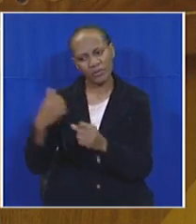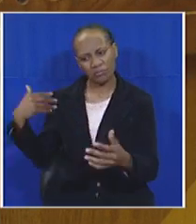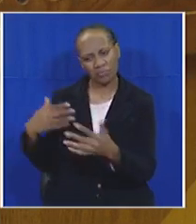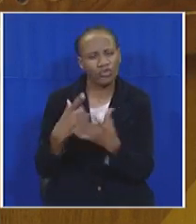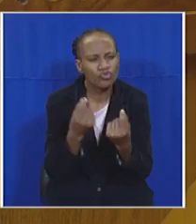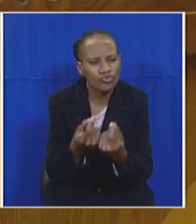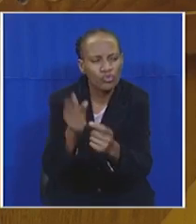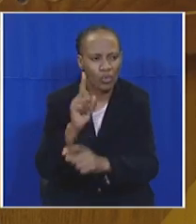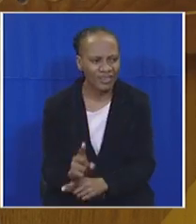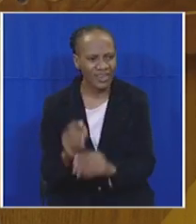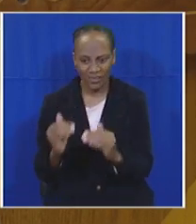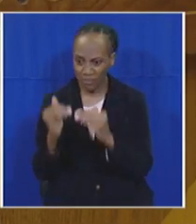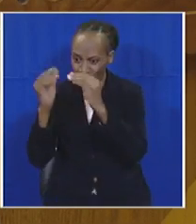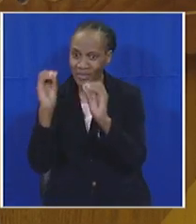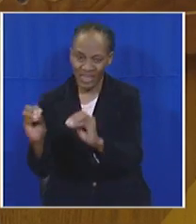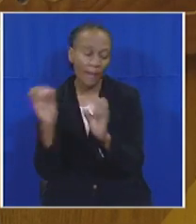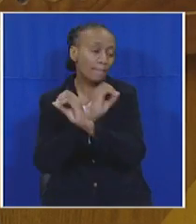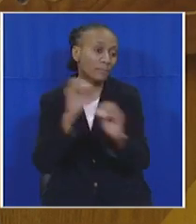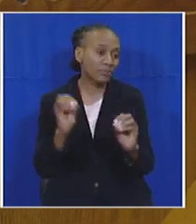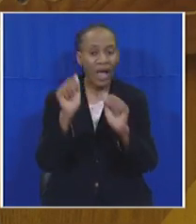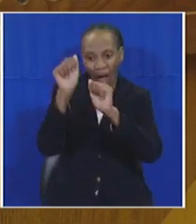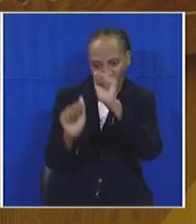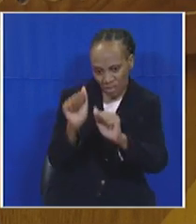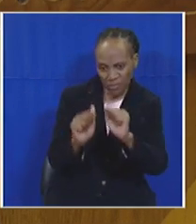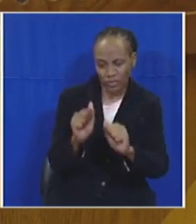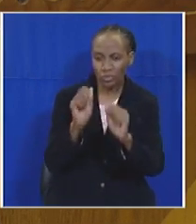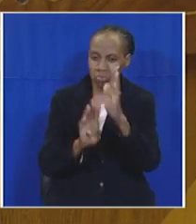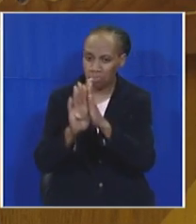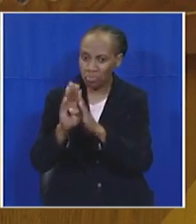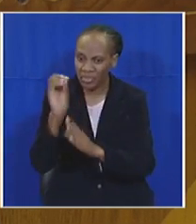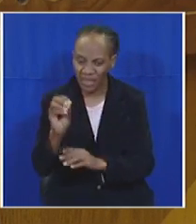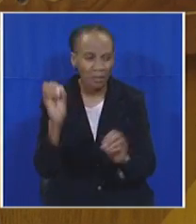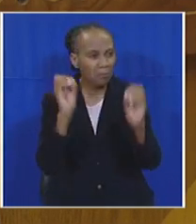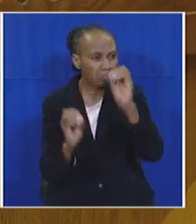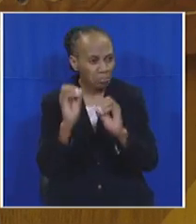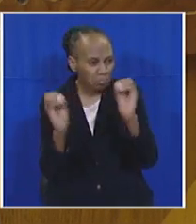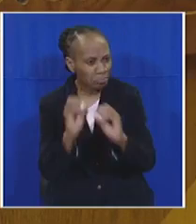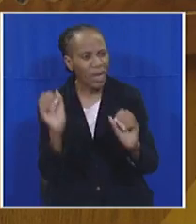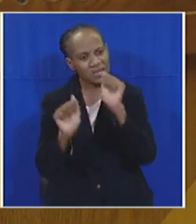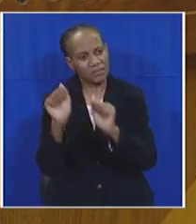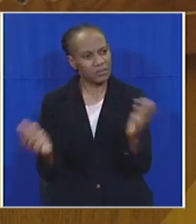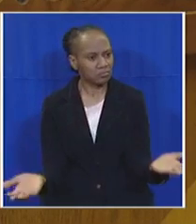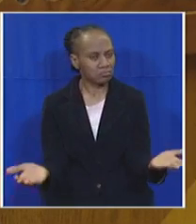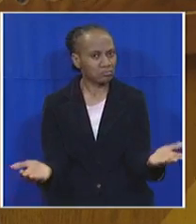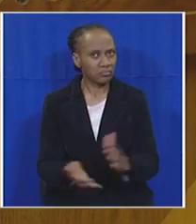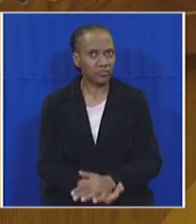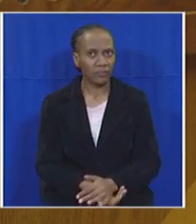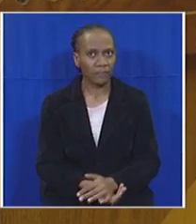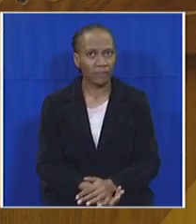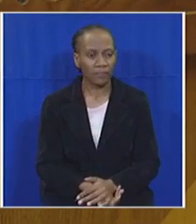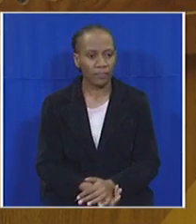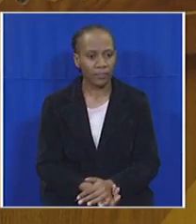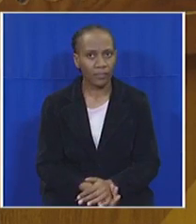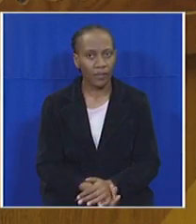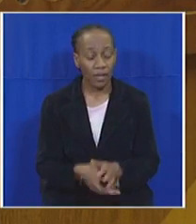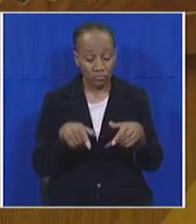no significant improvement and no assessment to determine whether things are getting better or worse. According to a presentation just